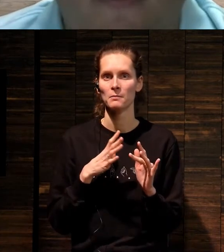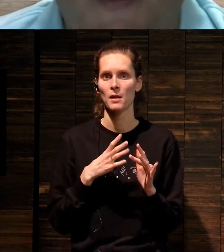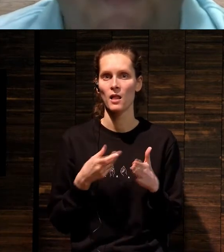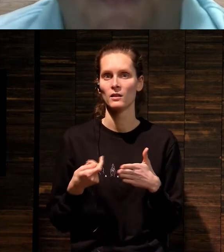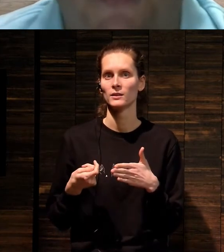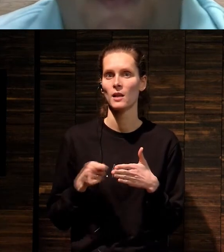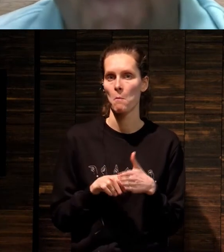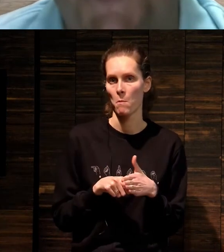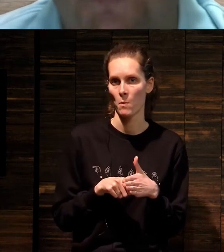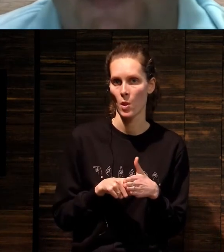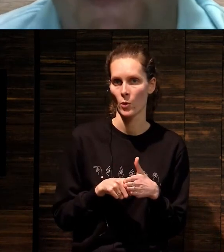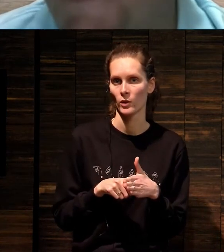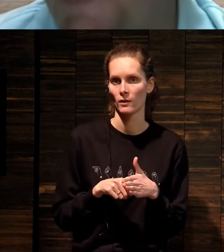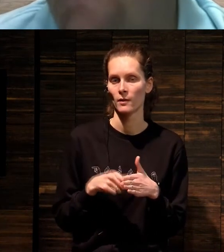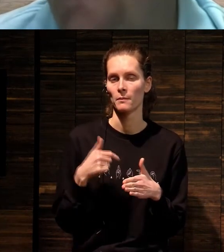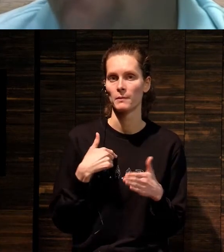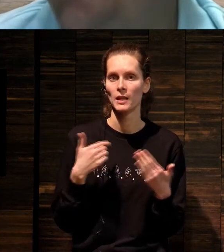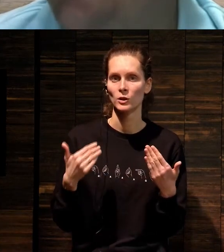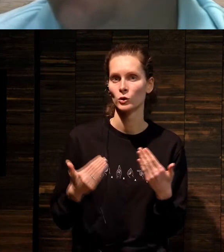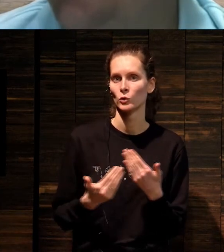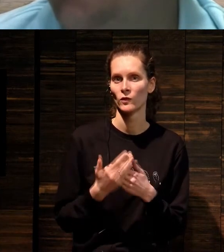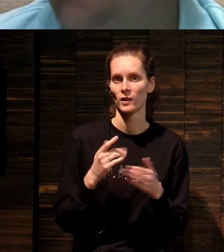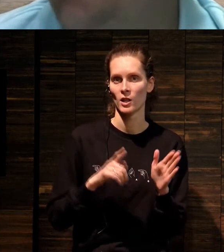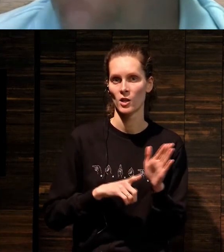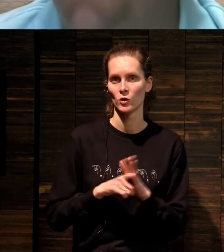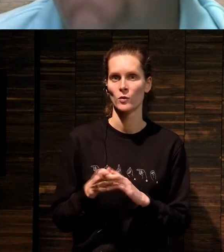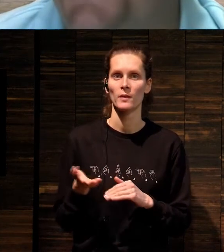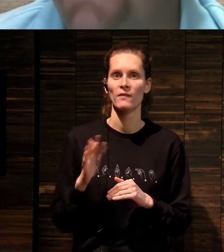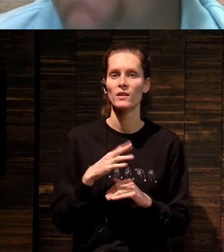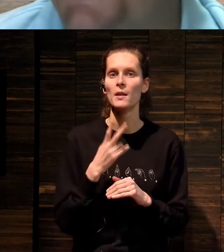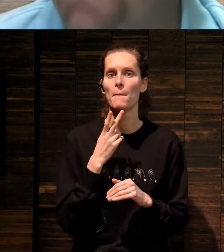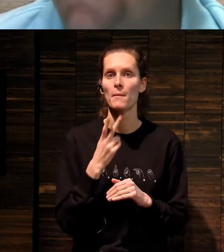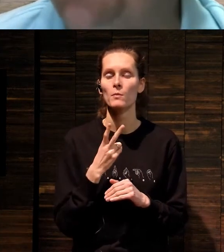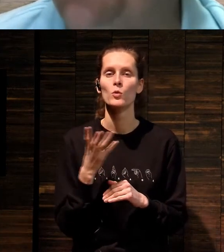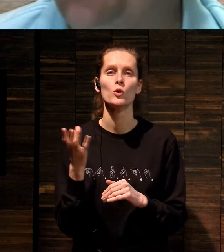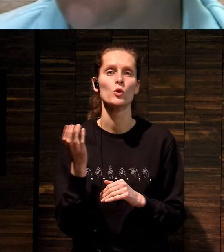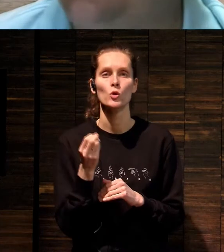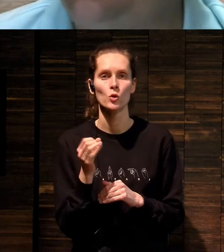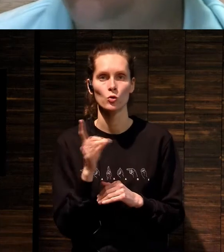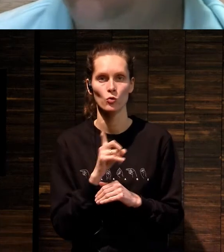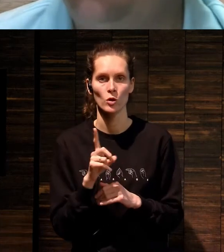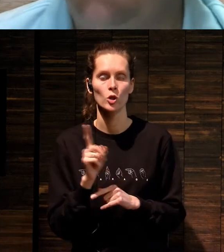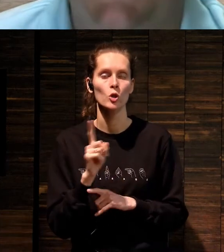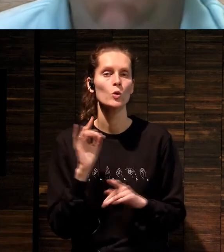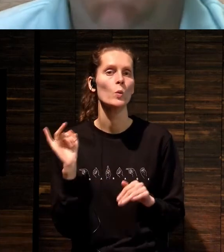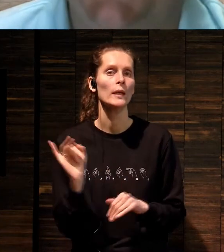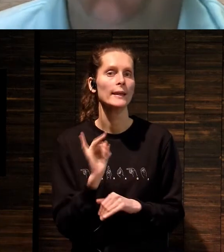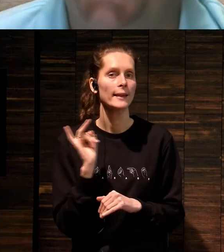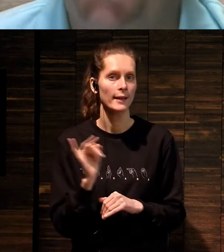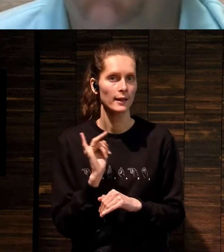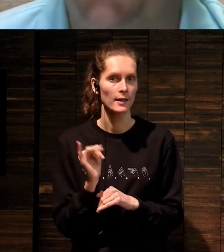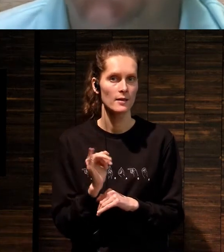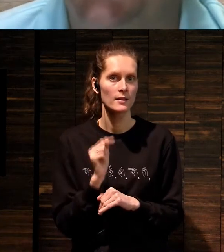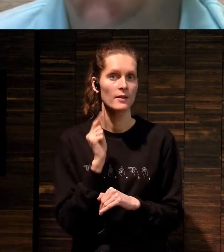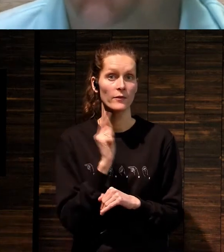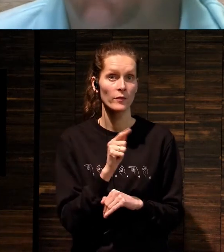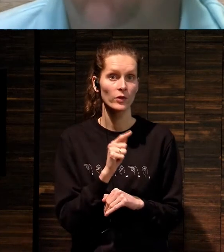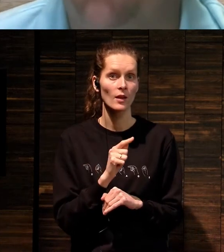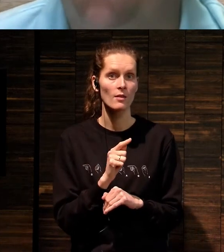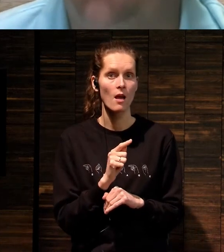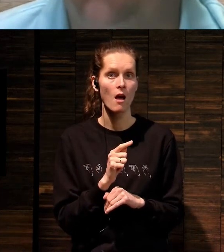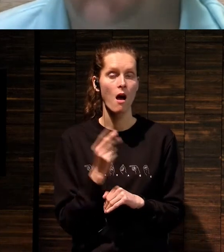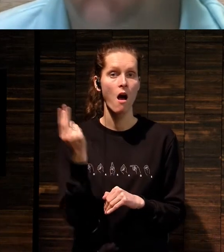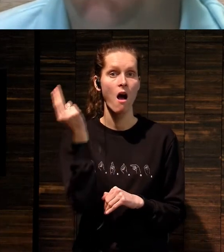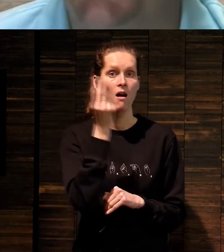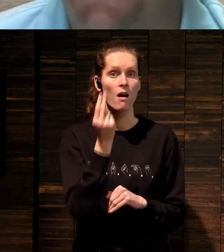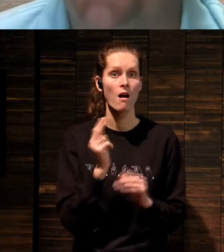Again, some of the interesting bugs that come up only when you do a demo. So again, you can see you have